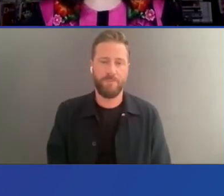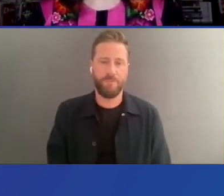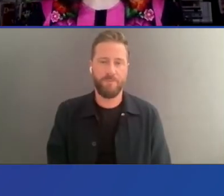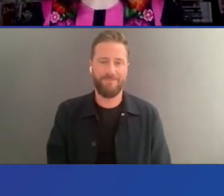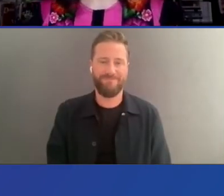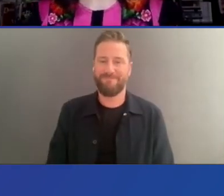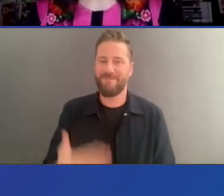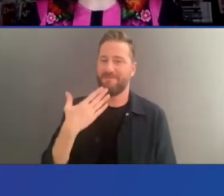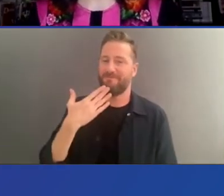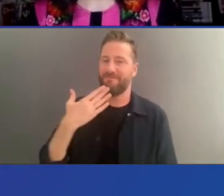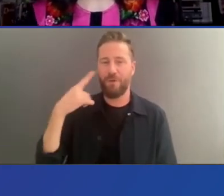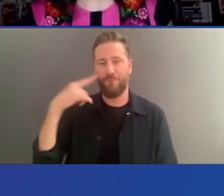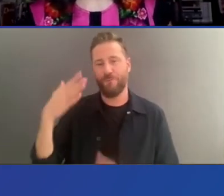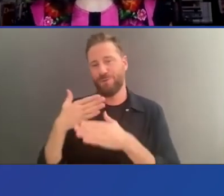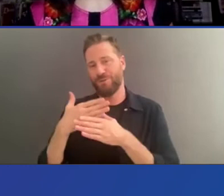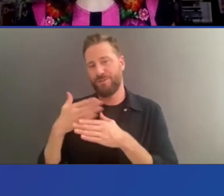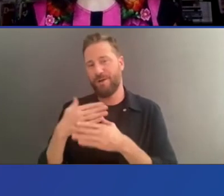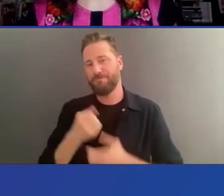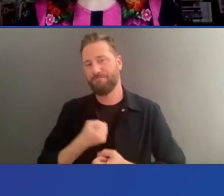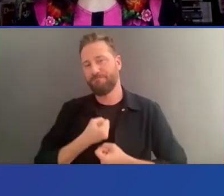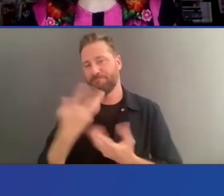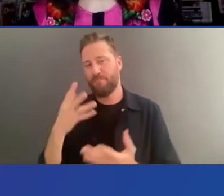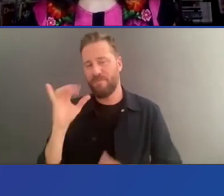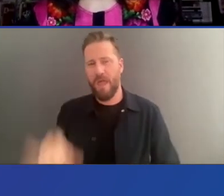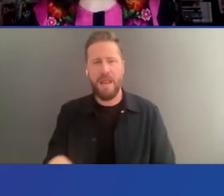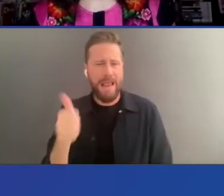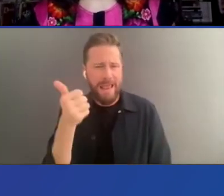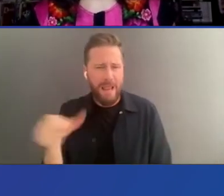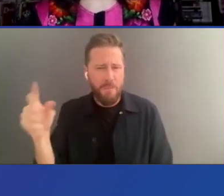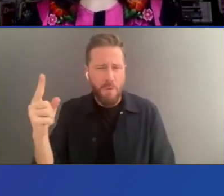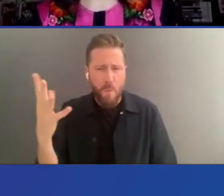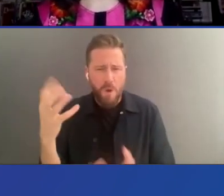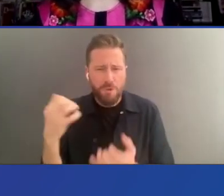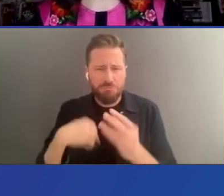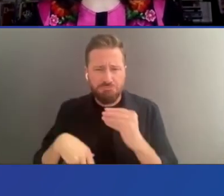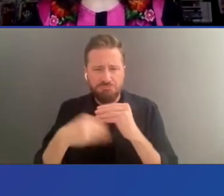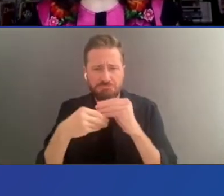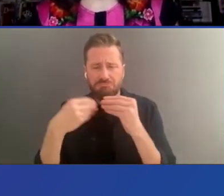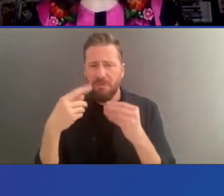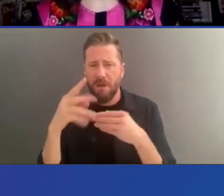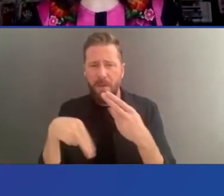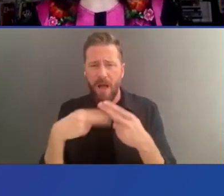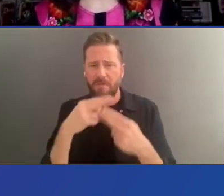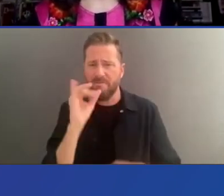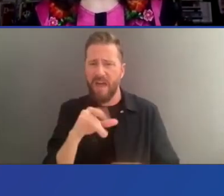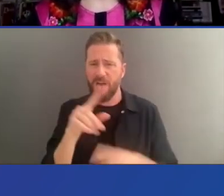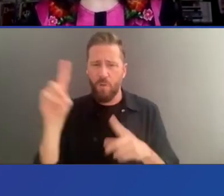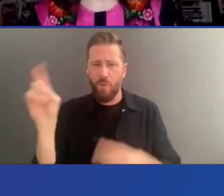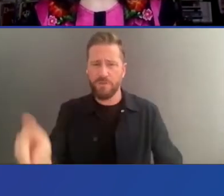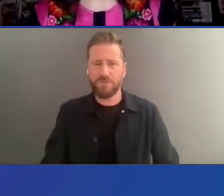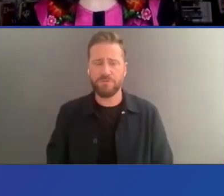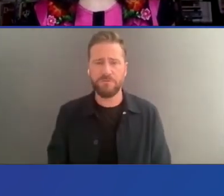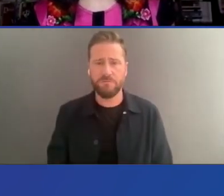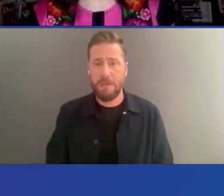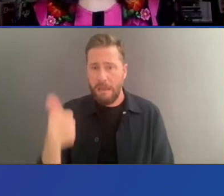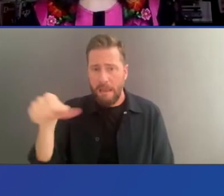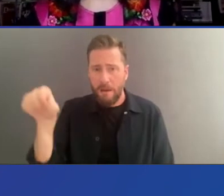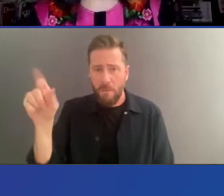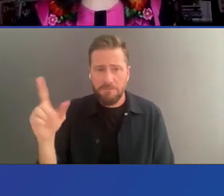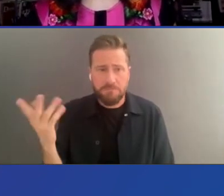Thank you for sharing, Sachiyo. Would anyone else like to chime in on this question? Anyone